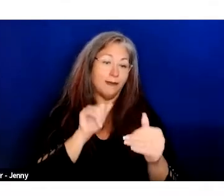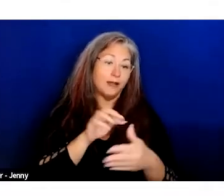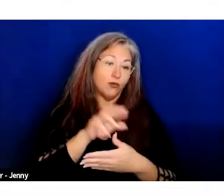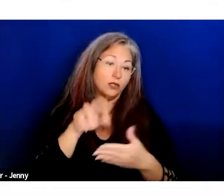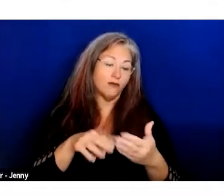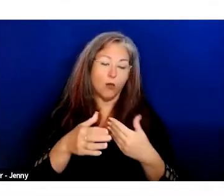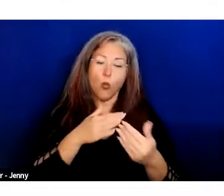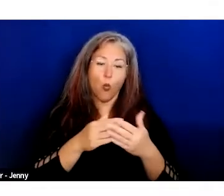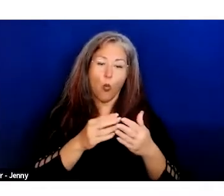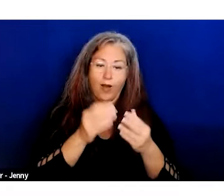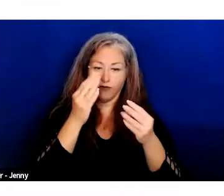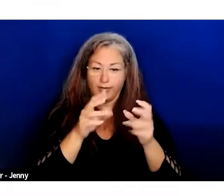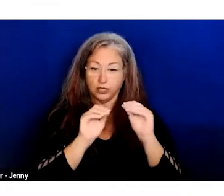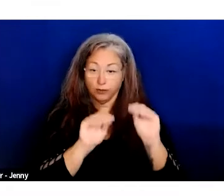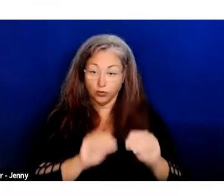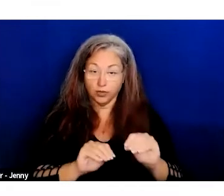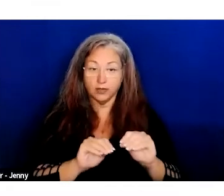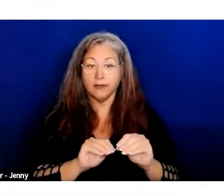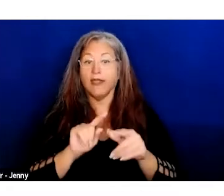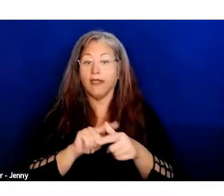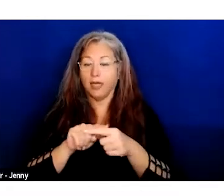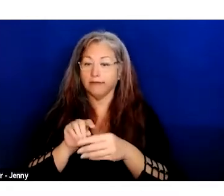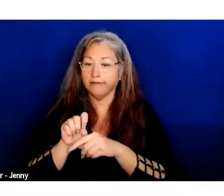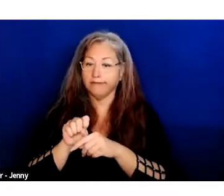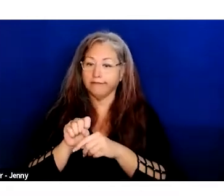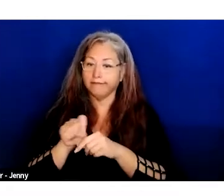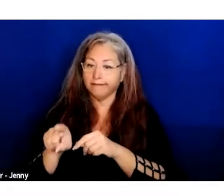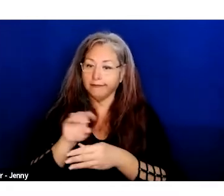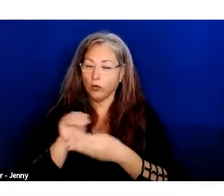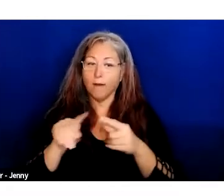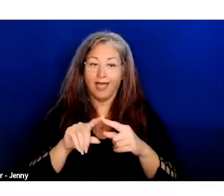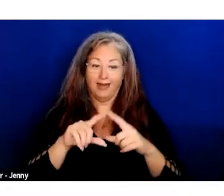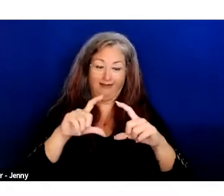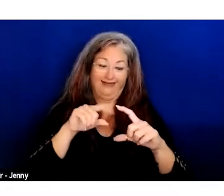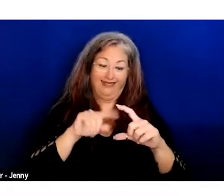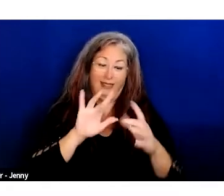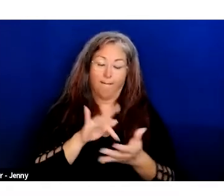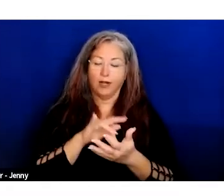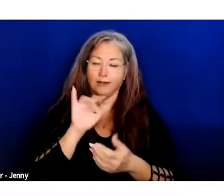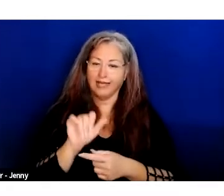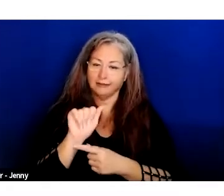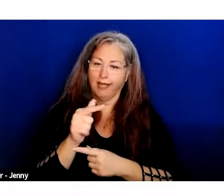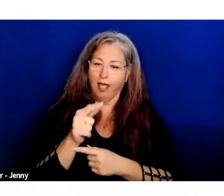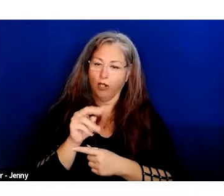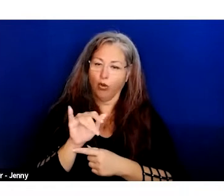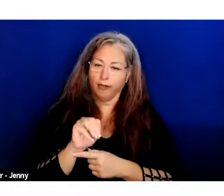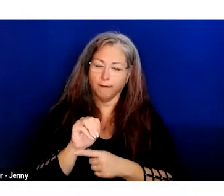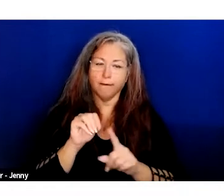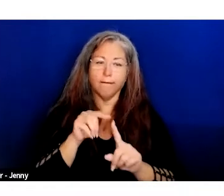given input. And then you have the output. The algorithm is in the middle, right? And so the algorithm is